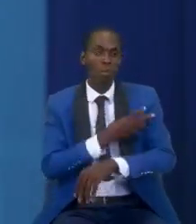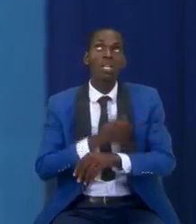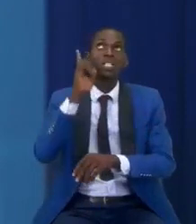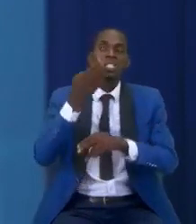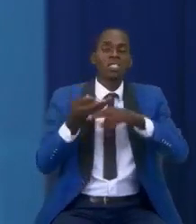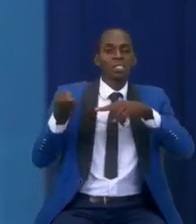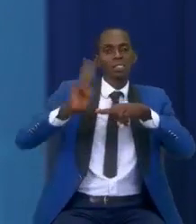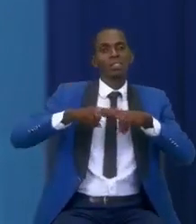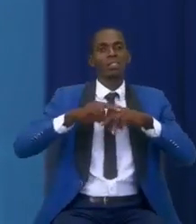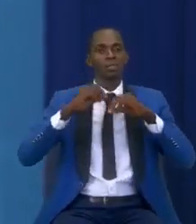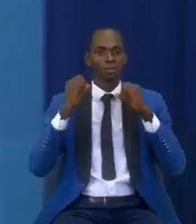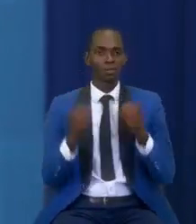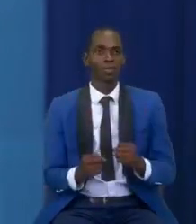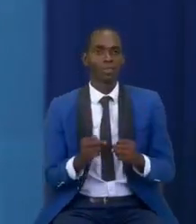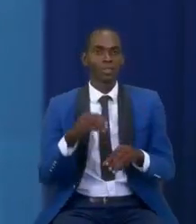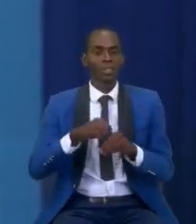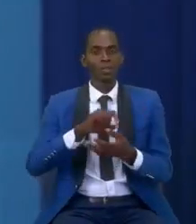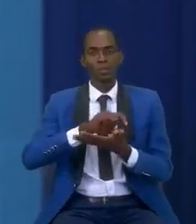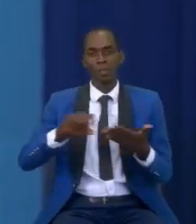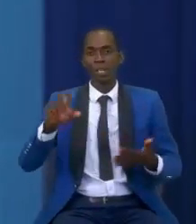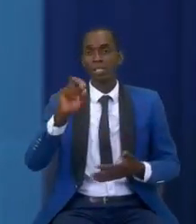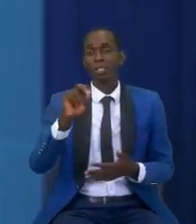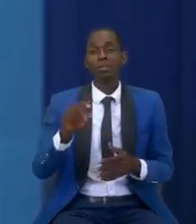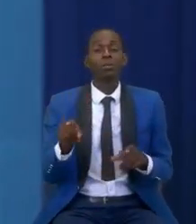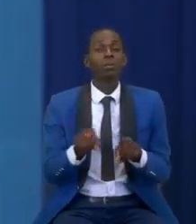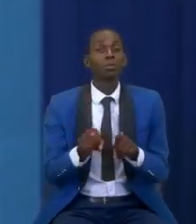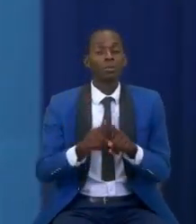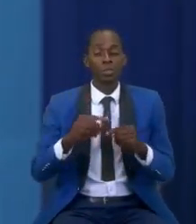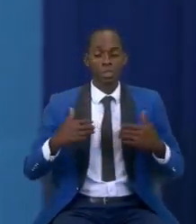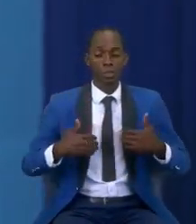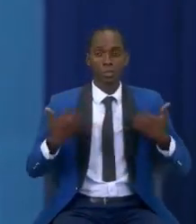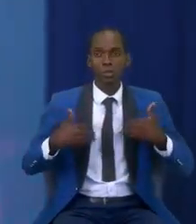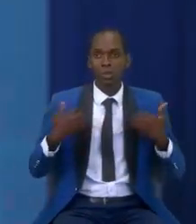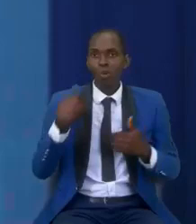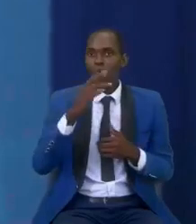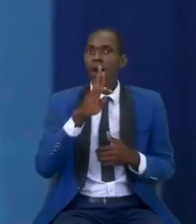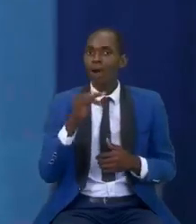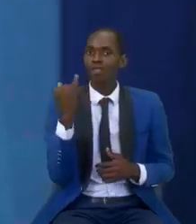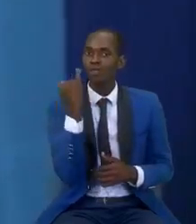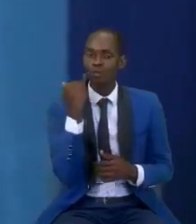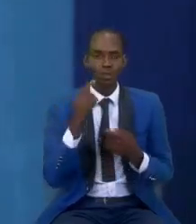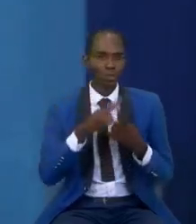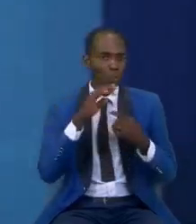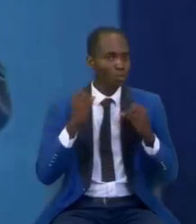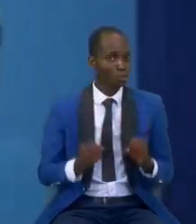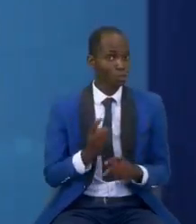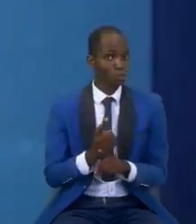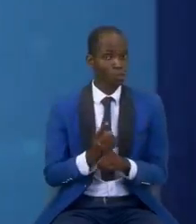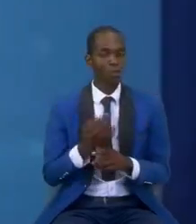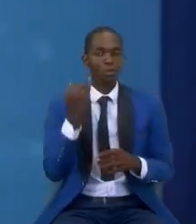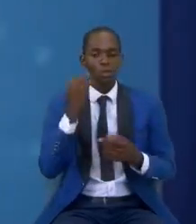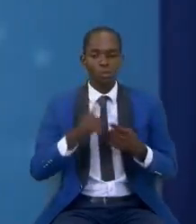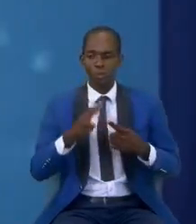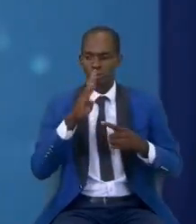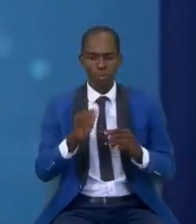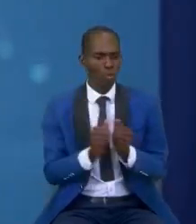youths who are supposed to be strong, courageous, and fearless, and bold, even the youth, if they depend on